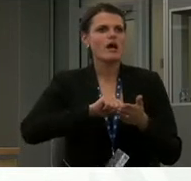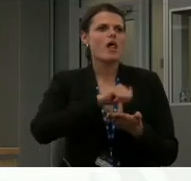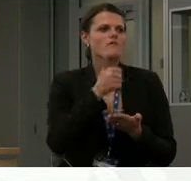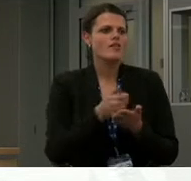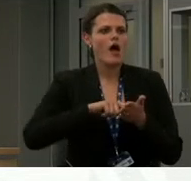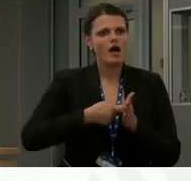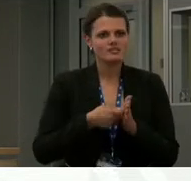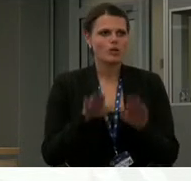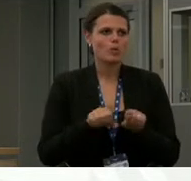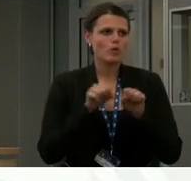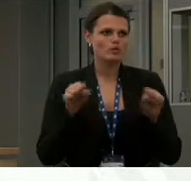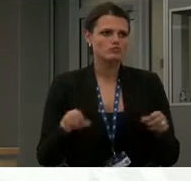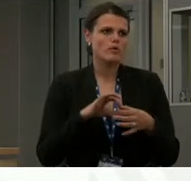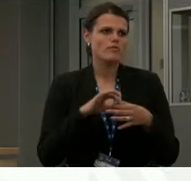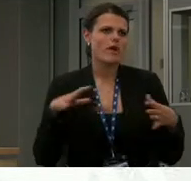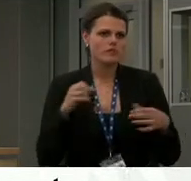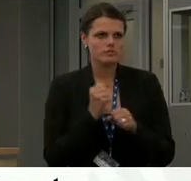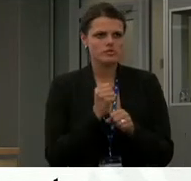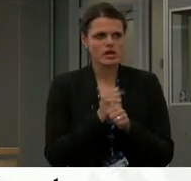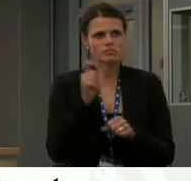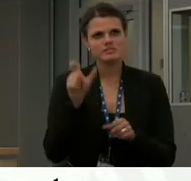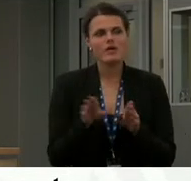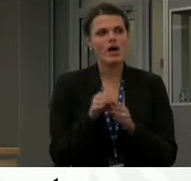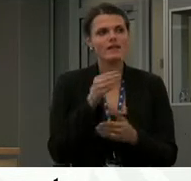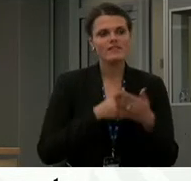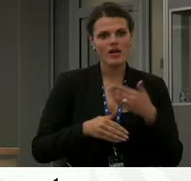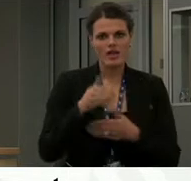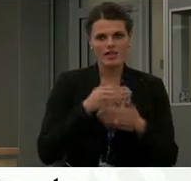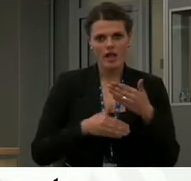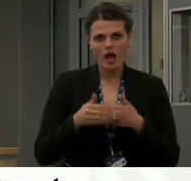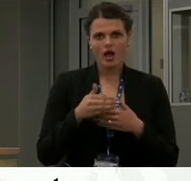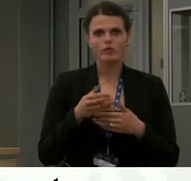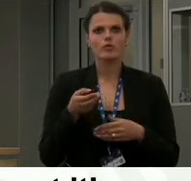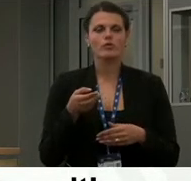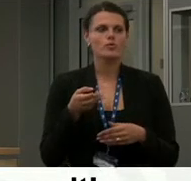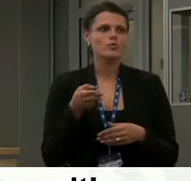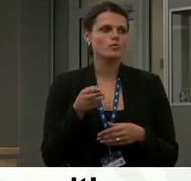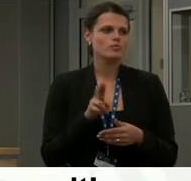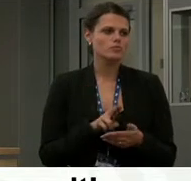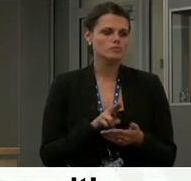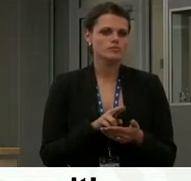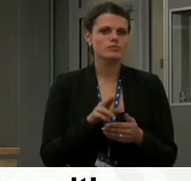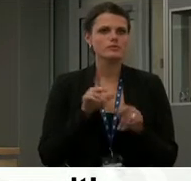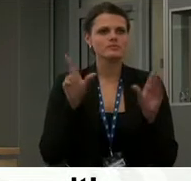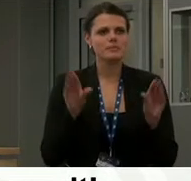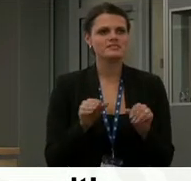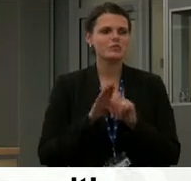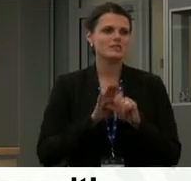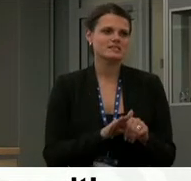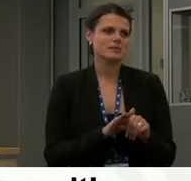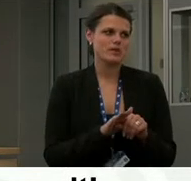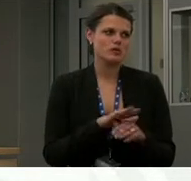ensuring independent living for persons with disability, and measures to combat discrimination in